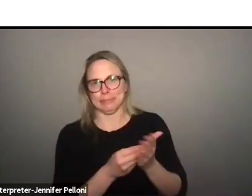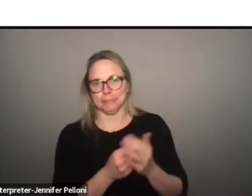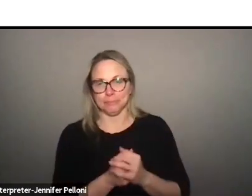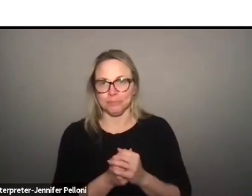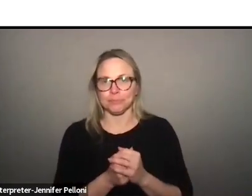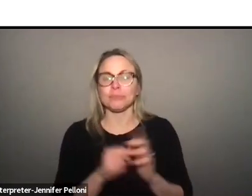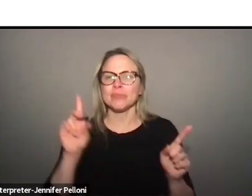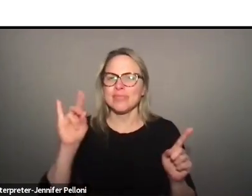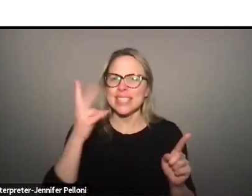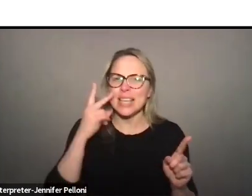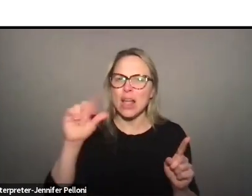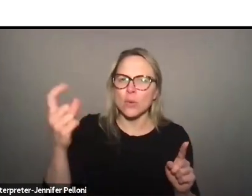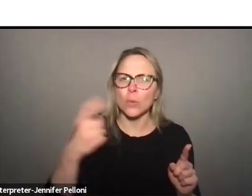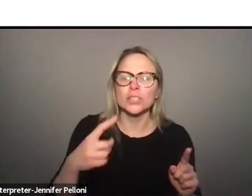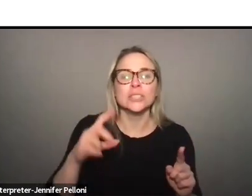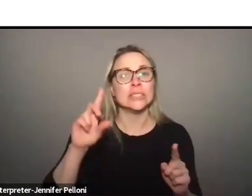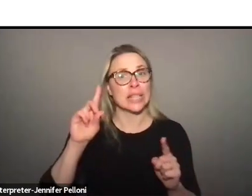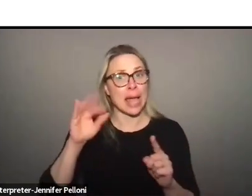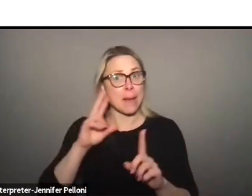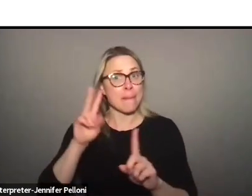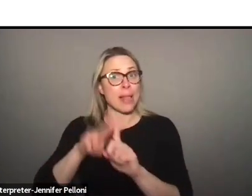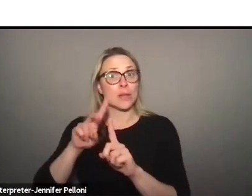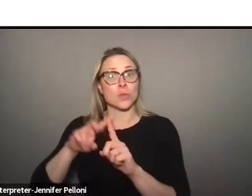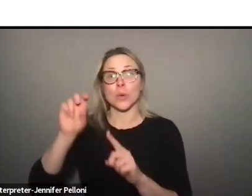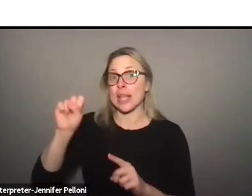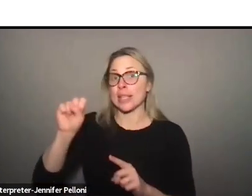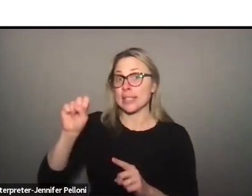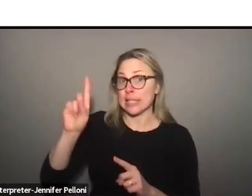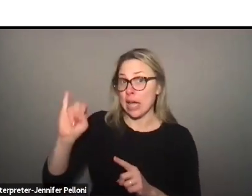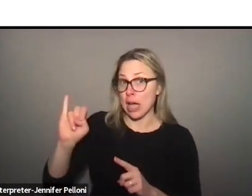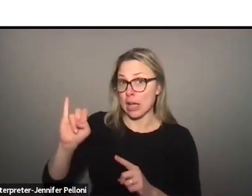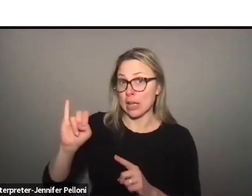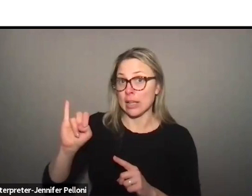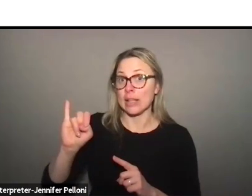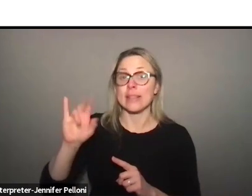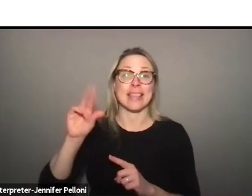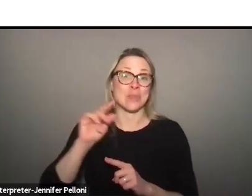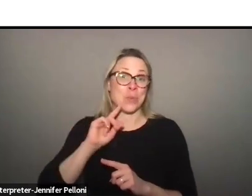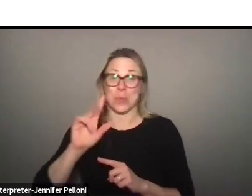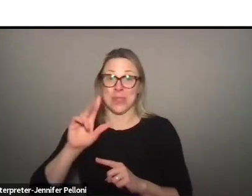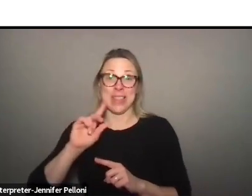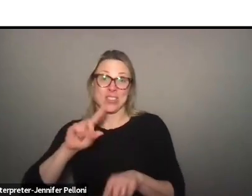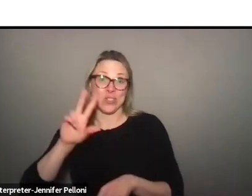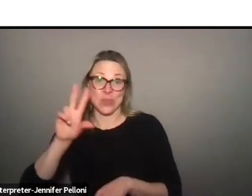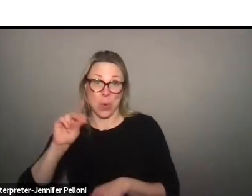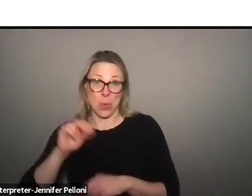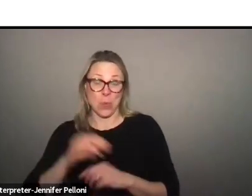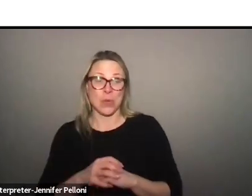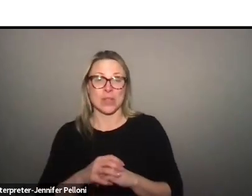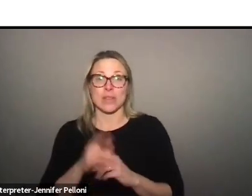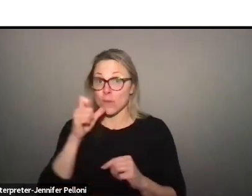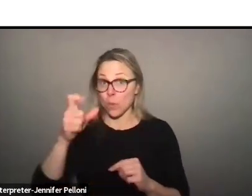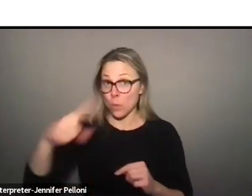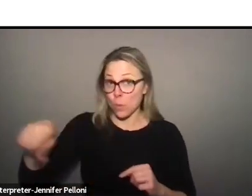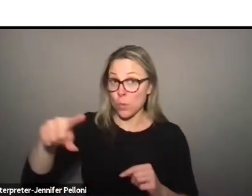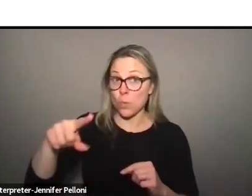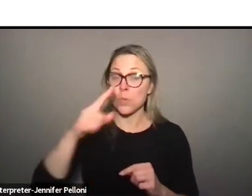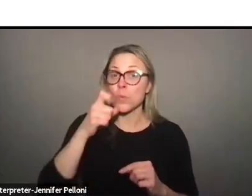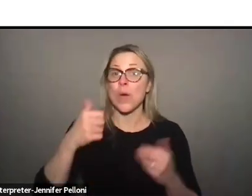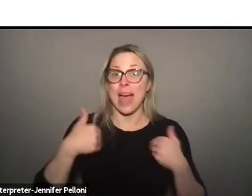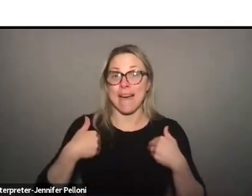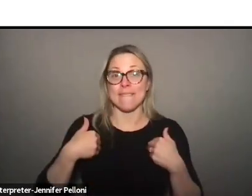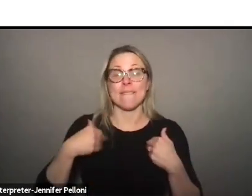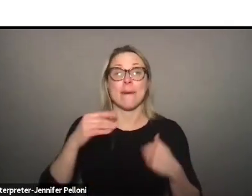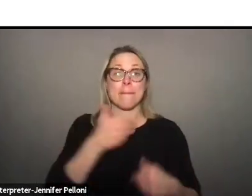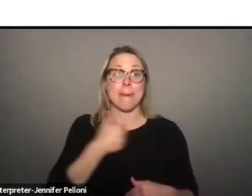just see another question. Does this apply to SSDI? The answer is no. So for those of you who have a